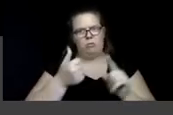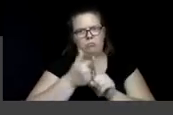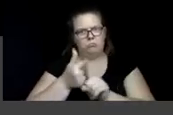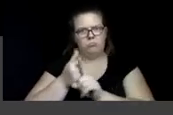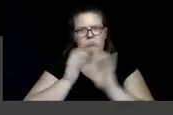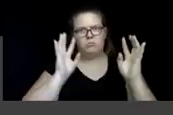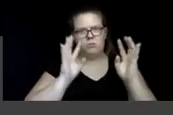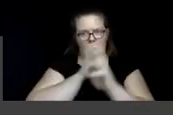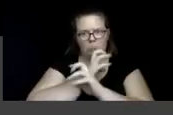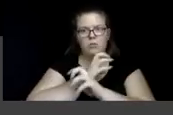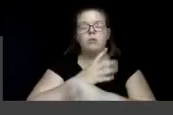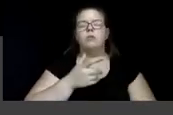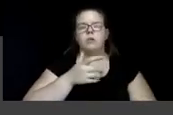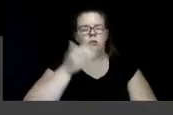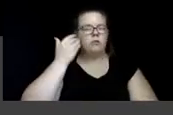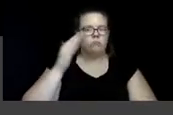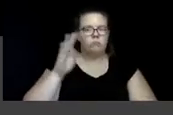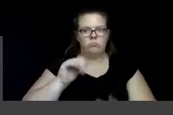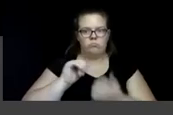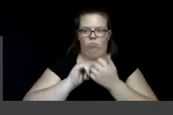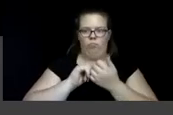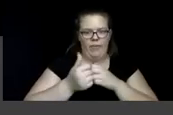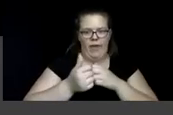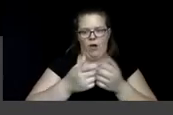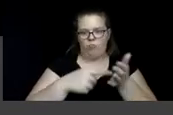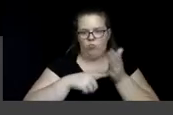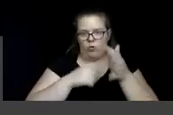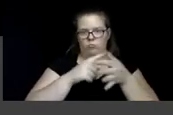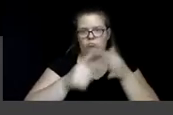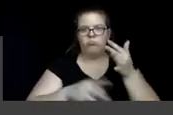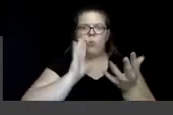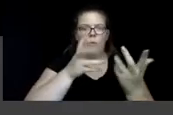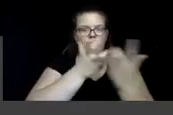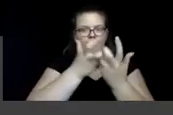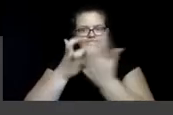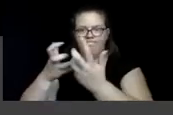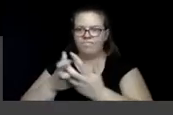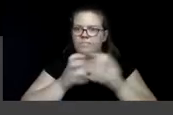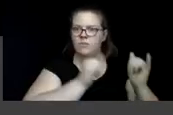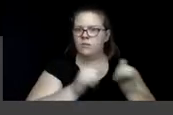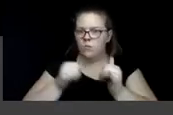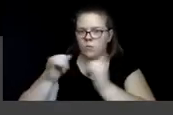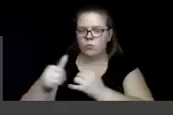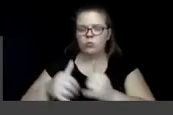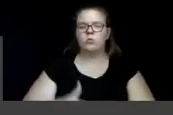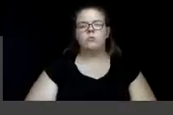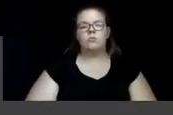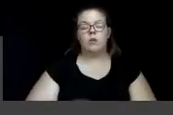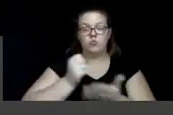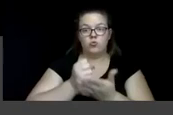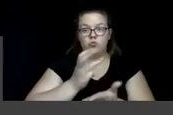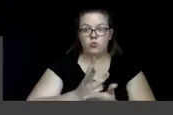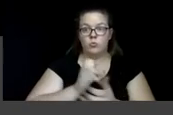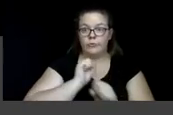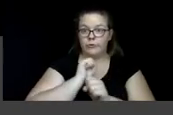really know how the criteria is kind of going to fit individual. And the social workers that work